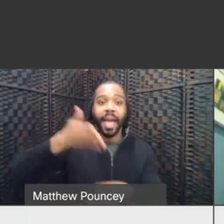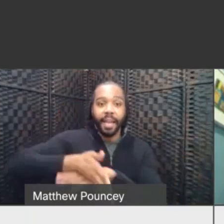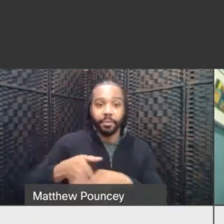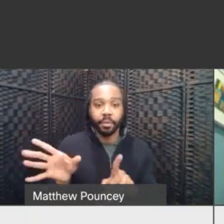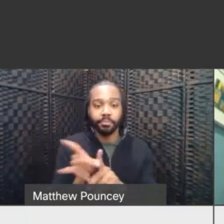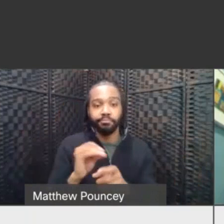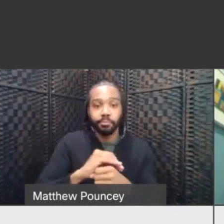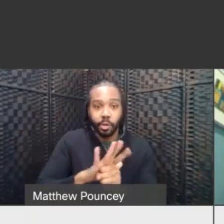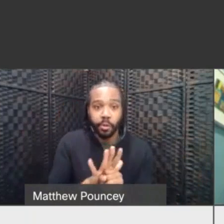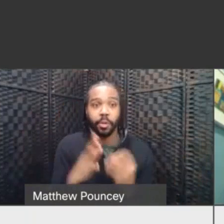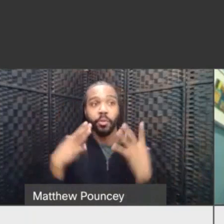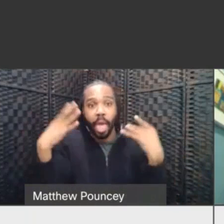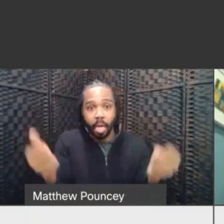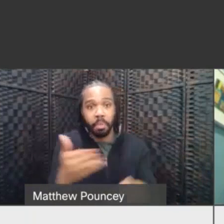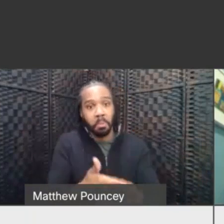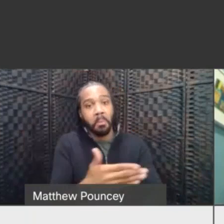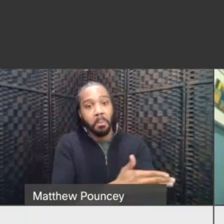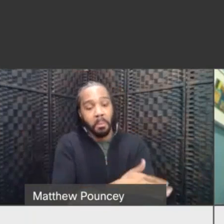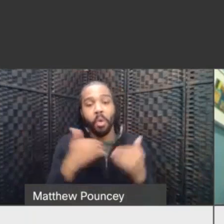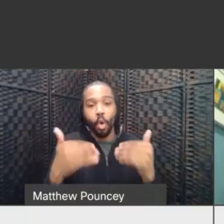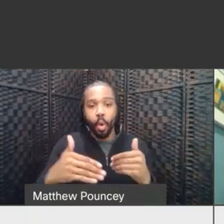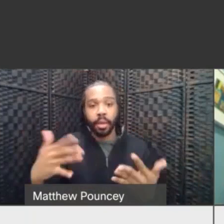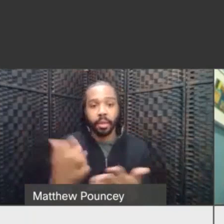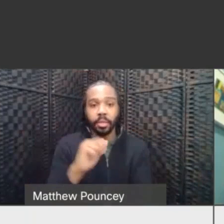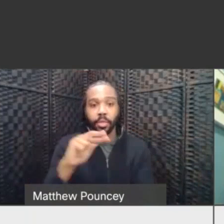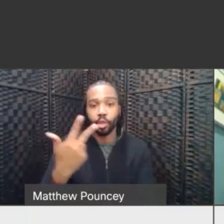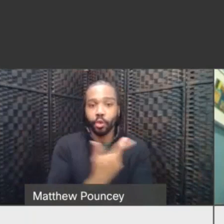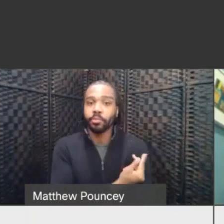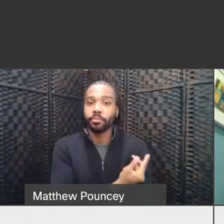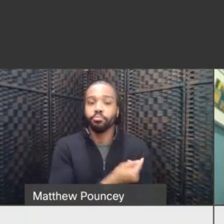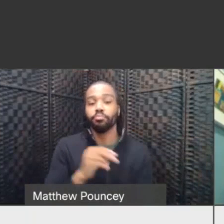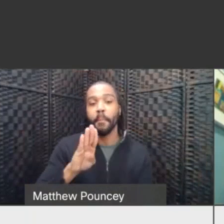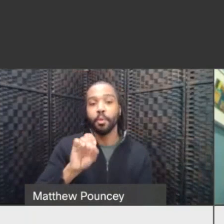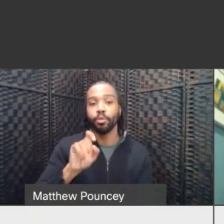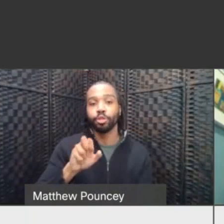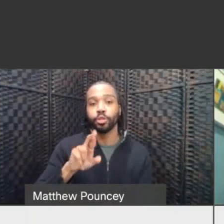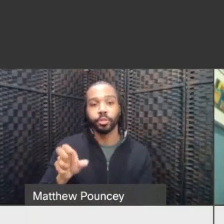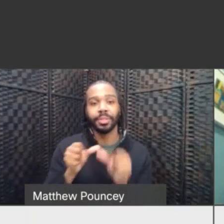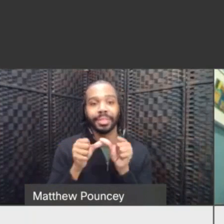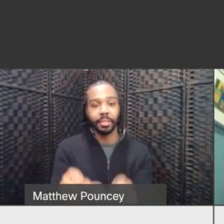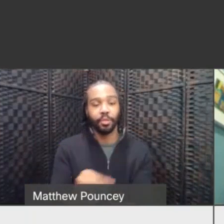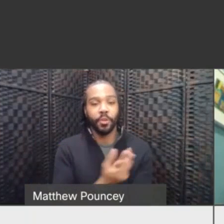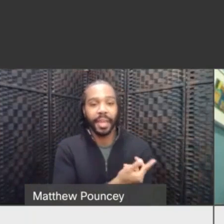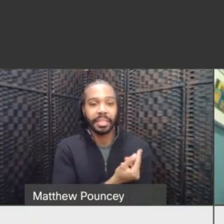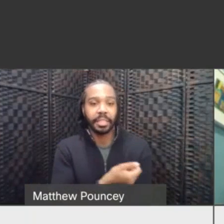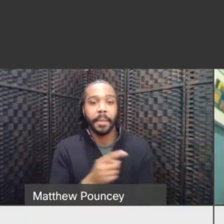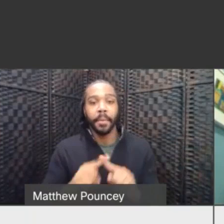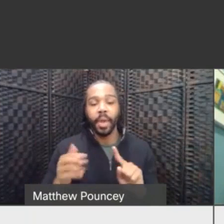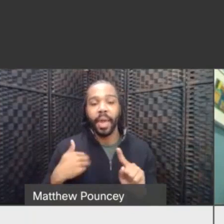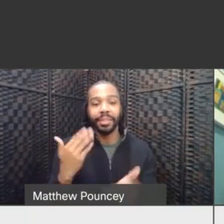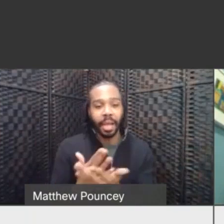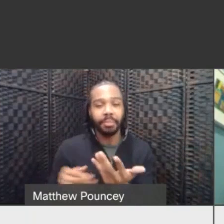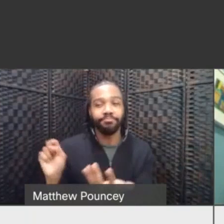get the booster or continue with your vaccinations. But there are some requirements for those that have